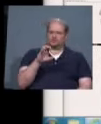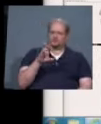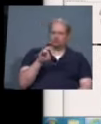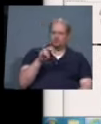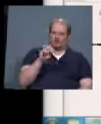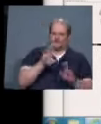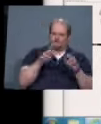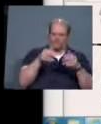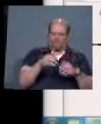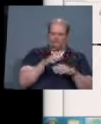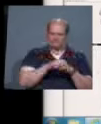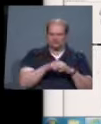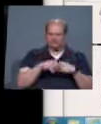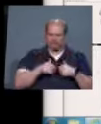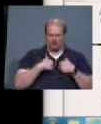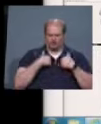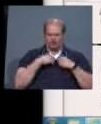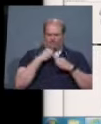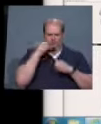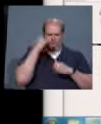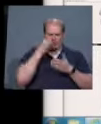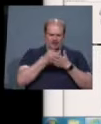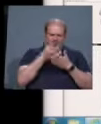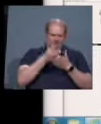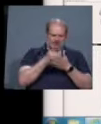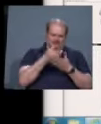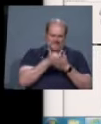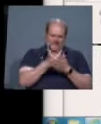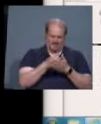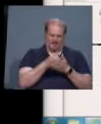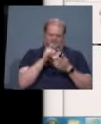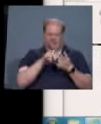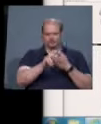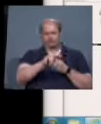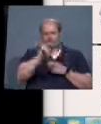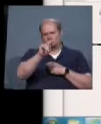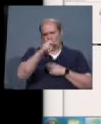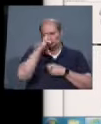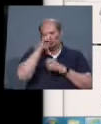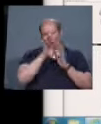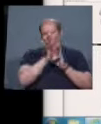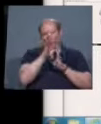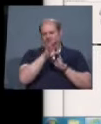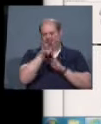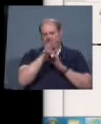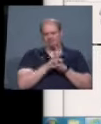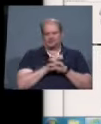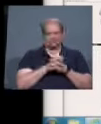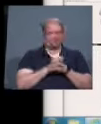focusing on those dwellings that are immediately to the north of the development.